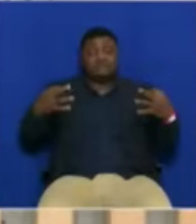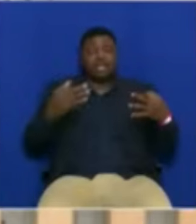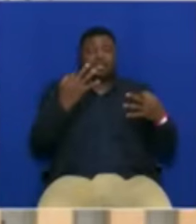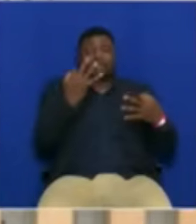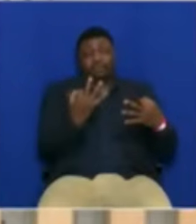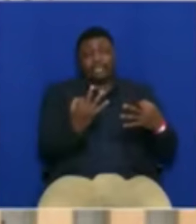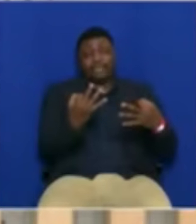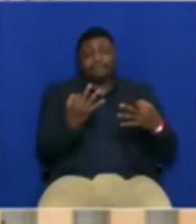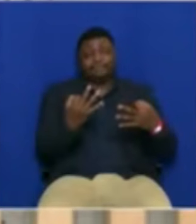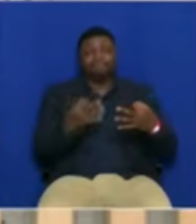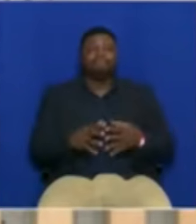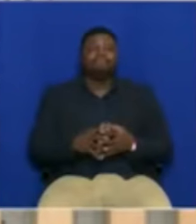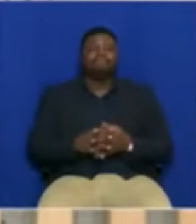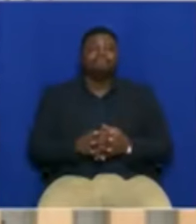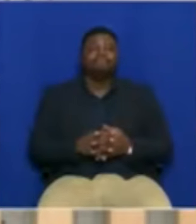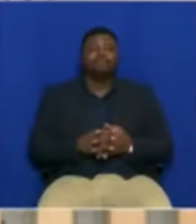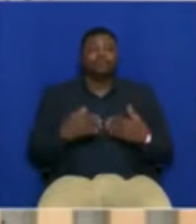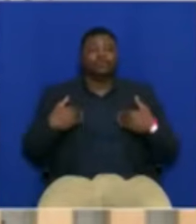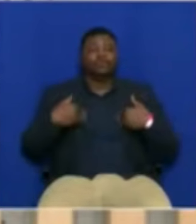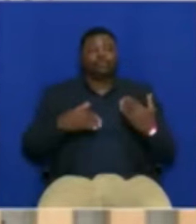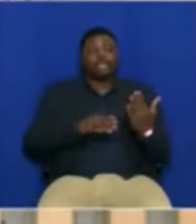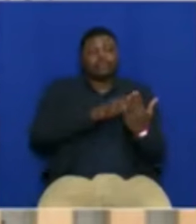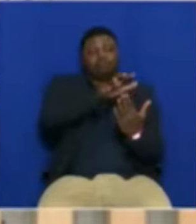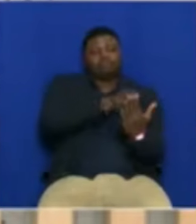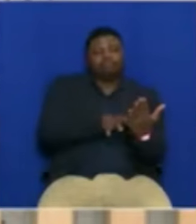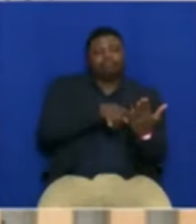starting at page 681.